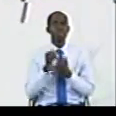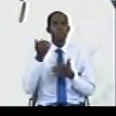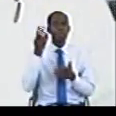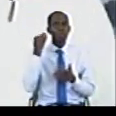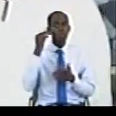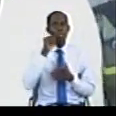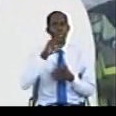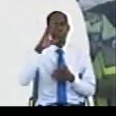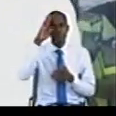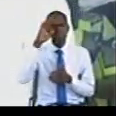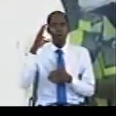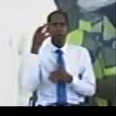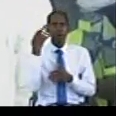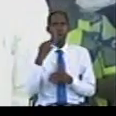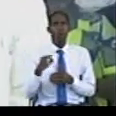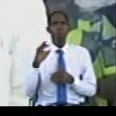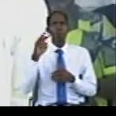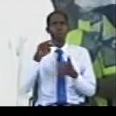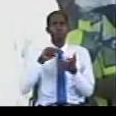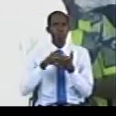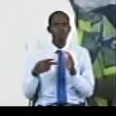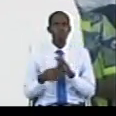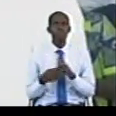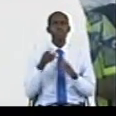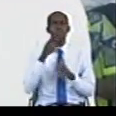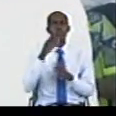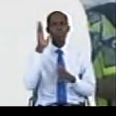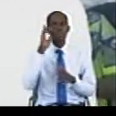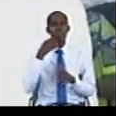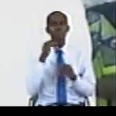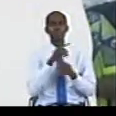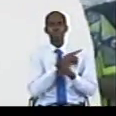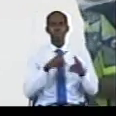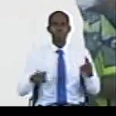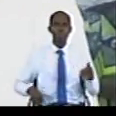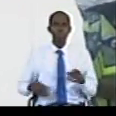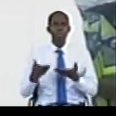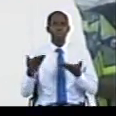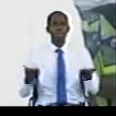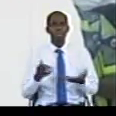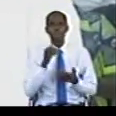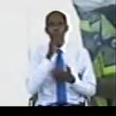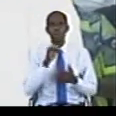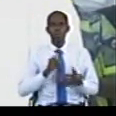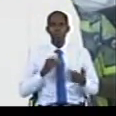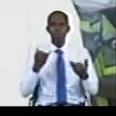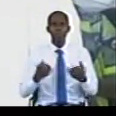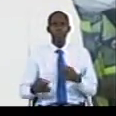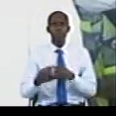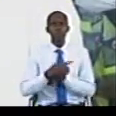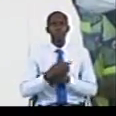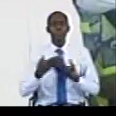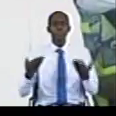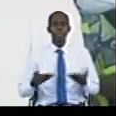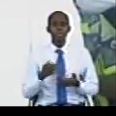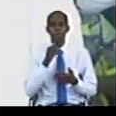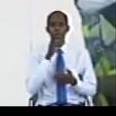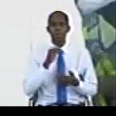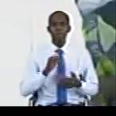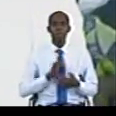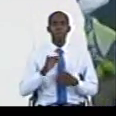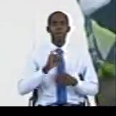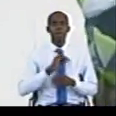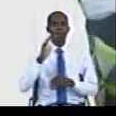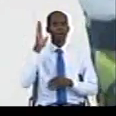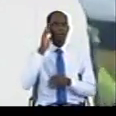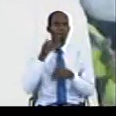a woman of purpose. That you tell the Lord, oh Lord, here I am today. I'm going to serve you. Here I am today. I'm going to follow after